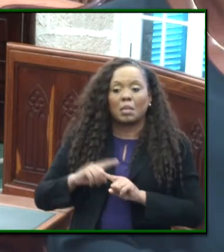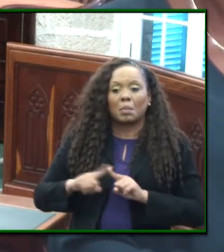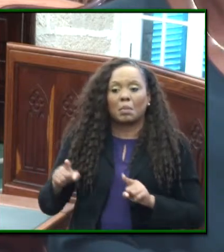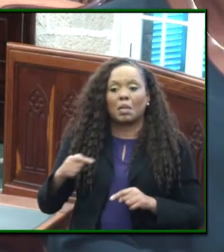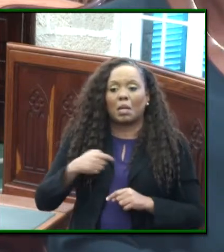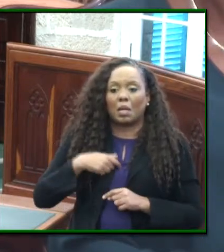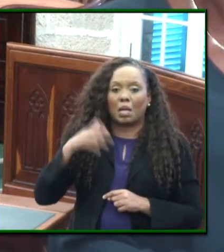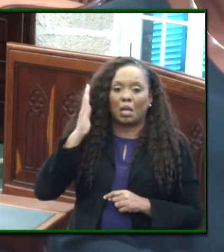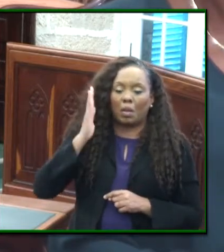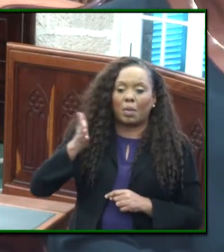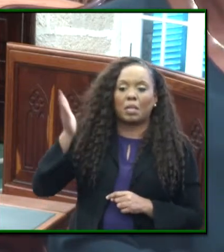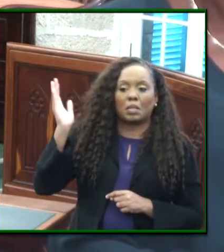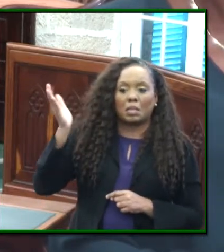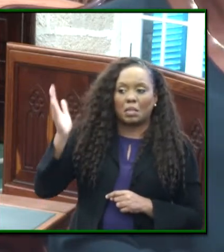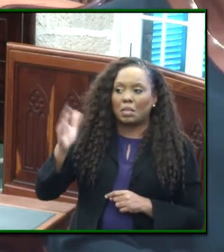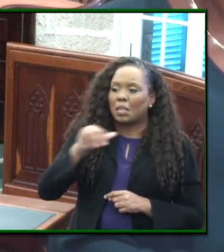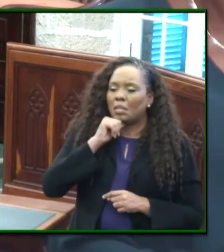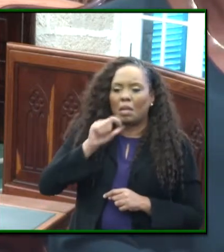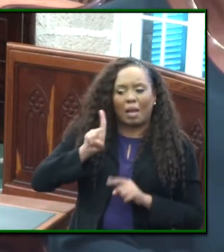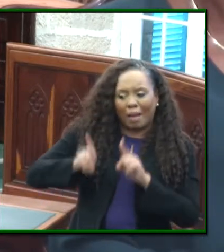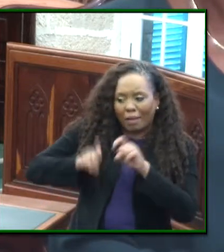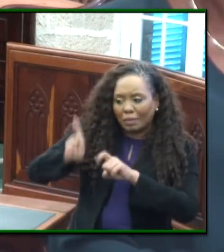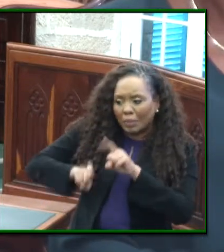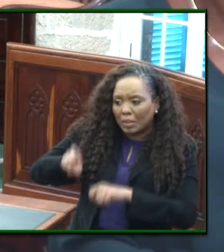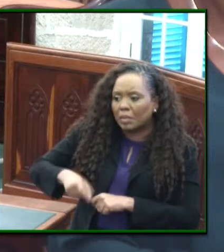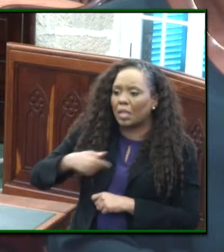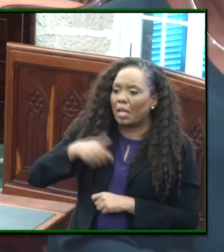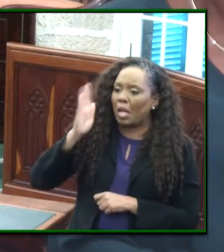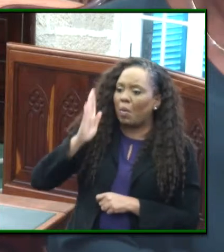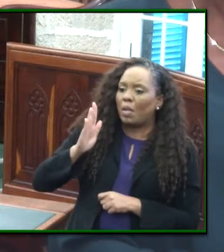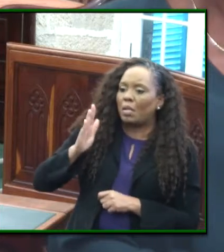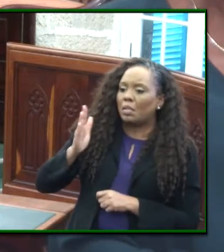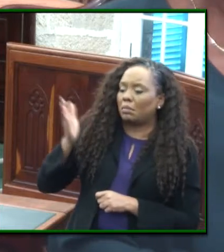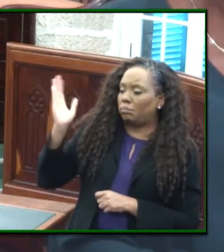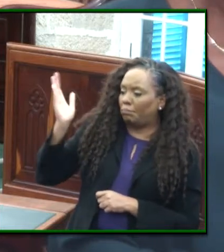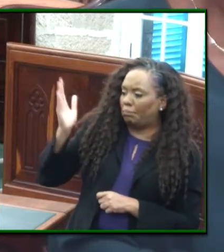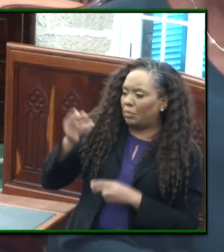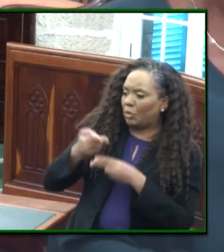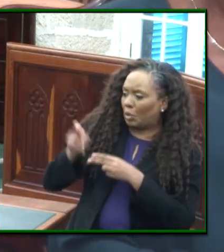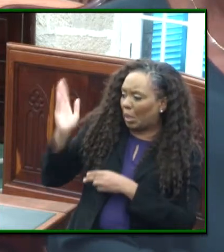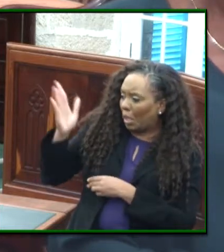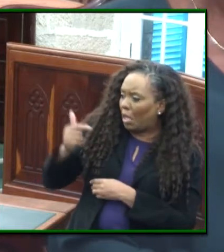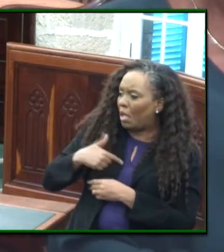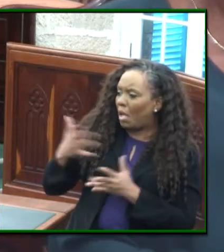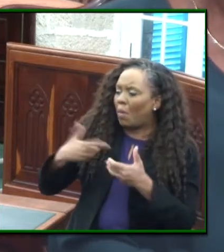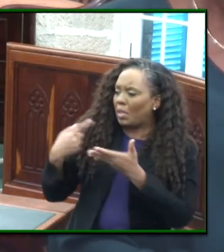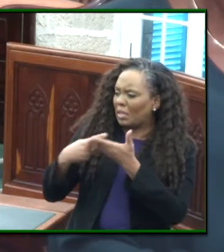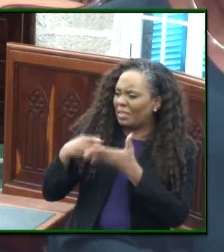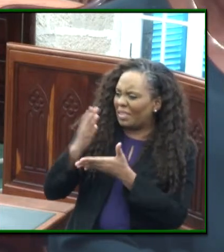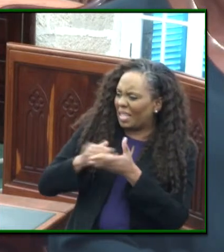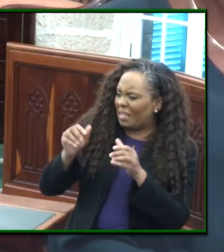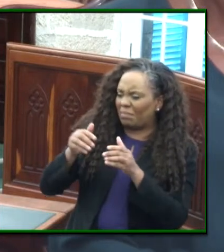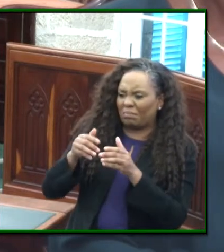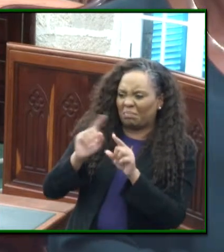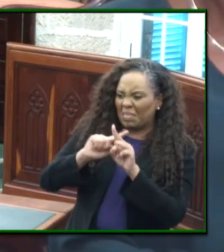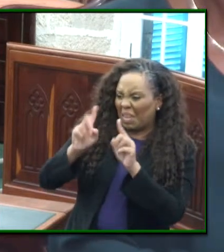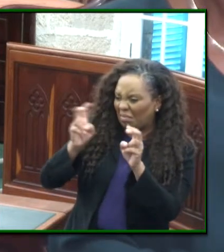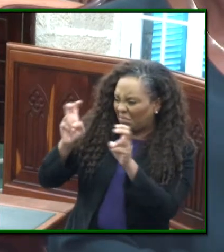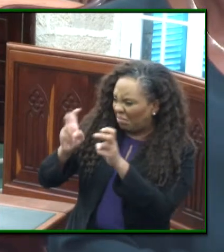address rather than asking the questions, because I want to cover a number of matters, and I guess the Attorney General